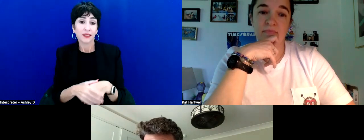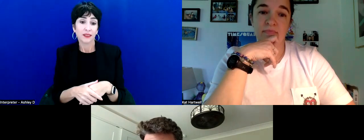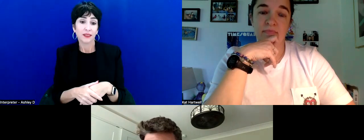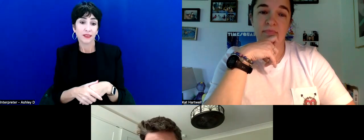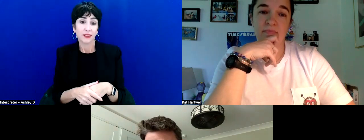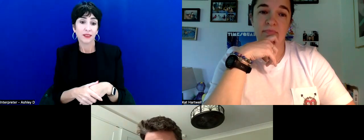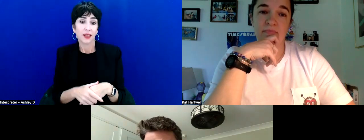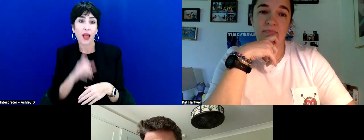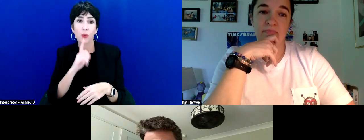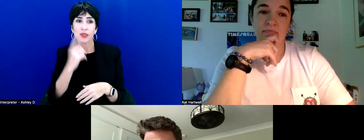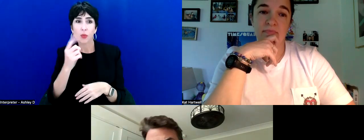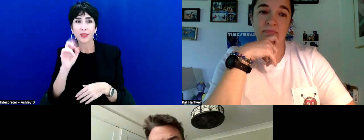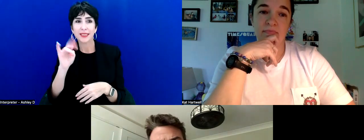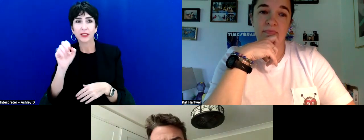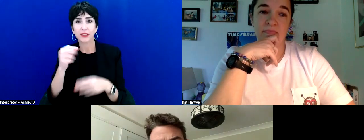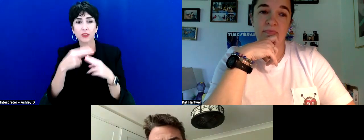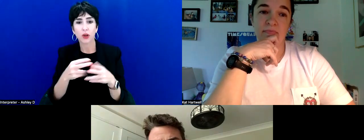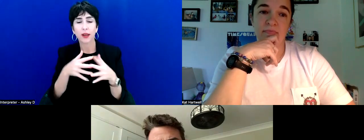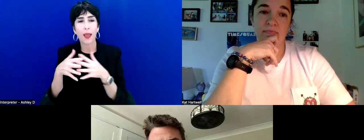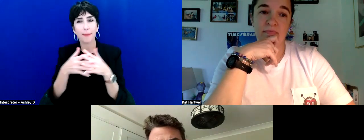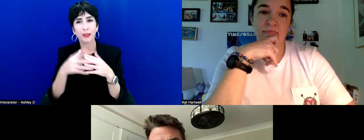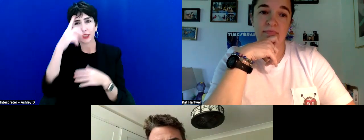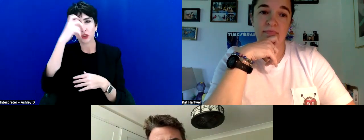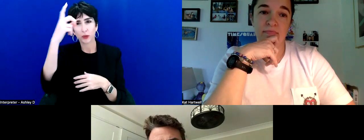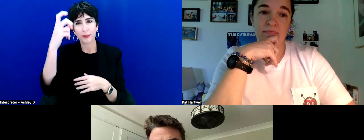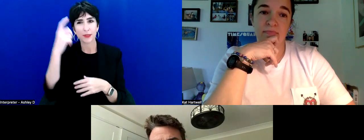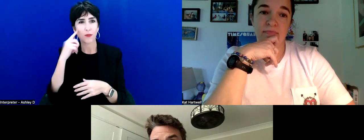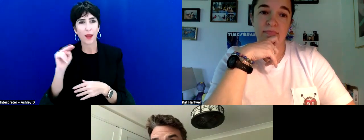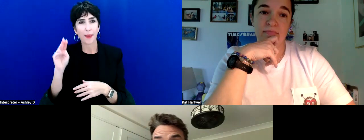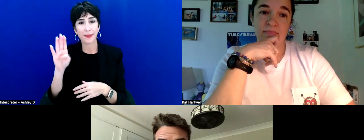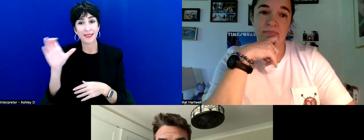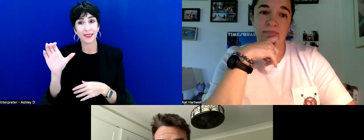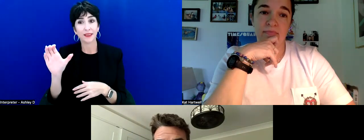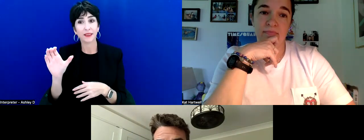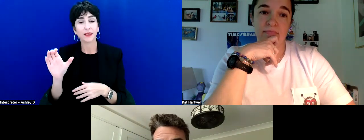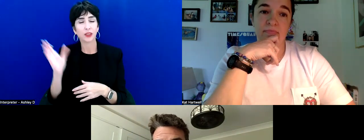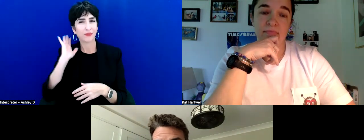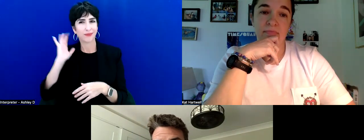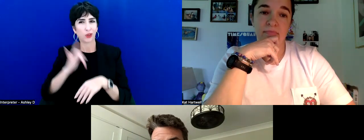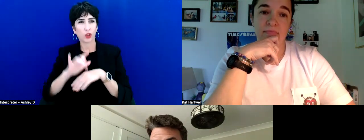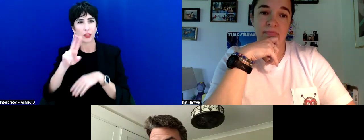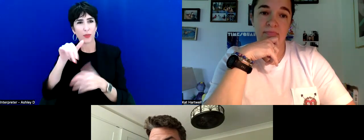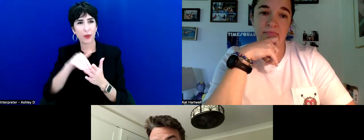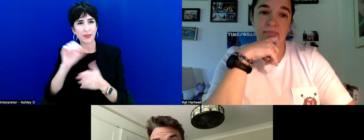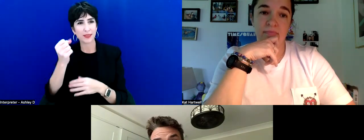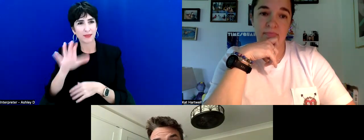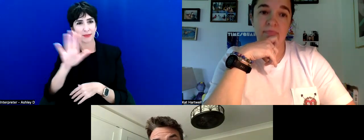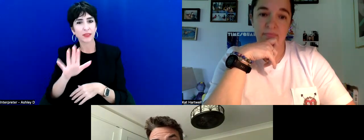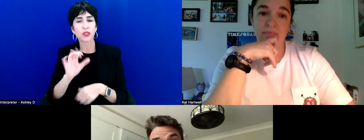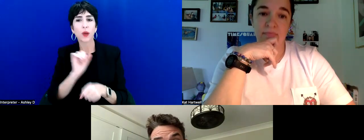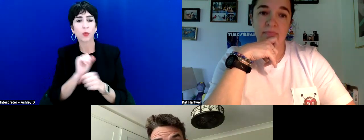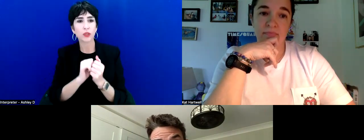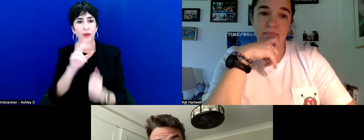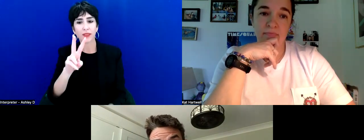I was on a series called American Dreams for NBC in the early 2000s. And so I actually worked with